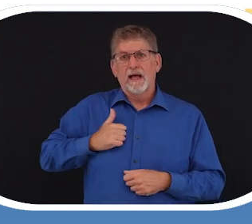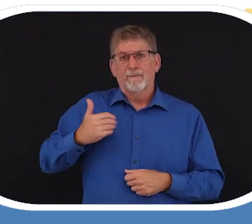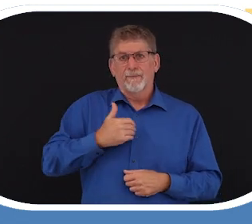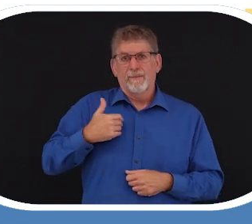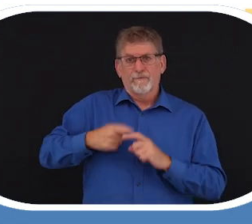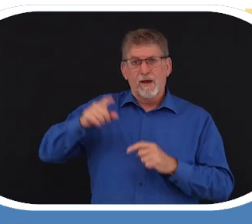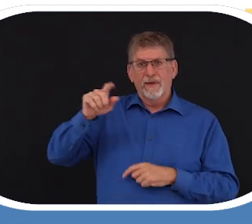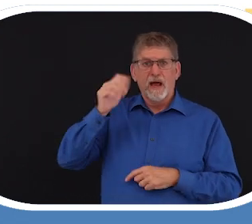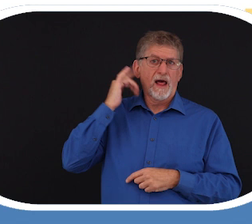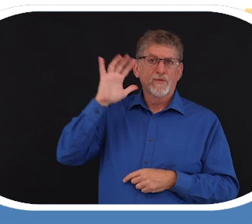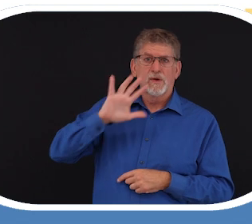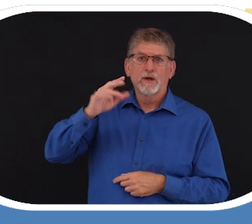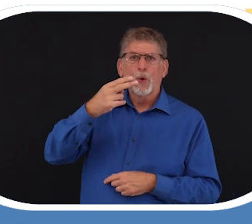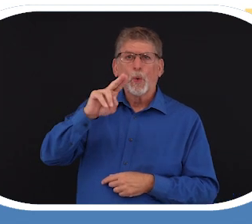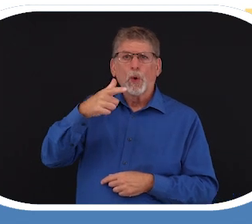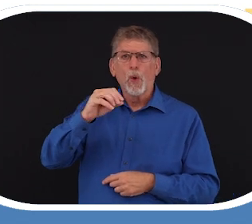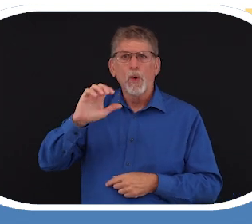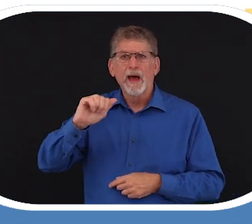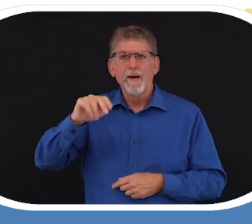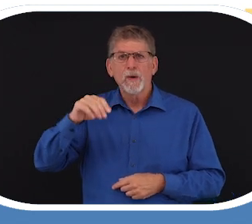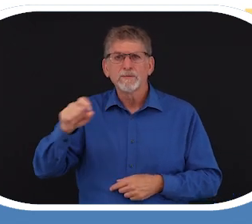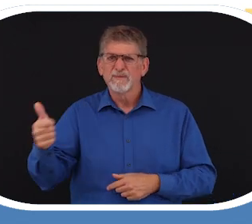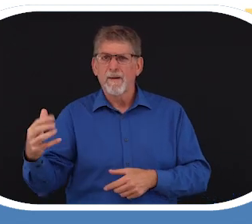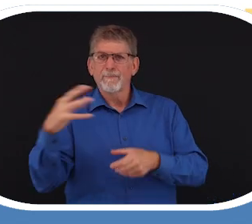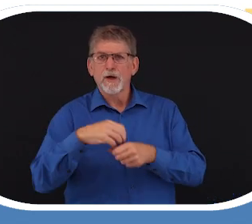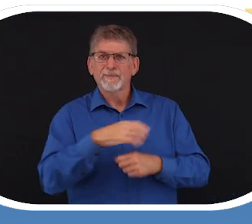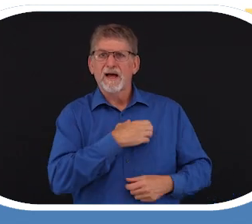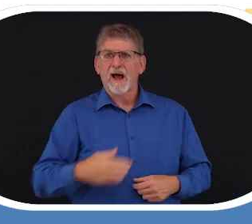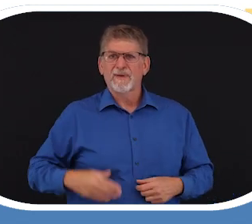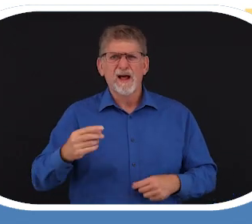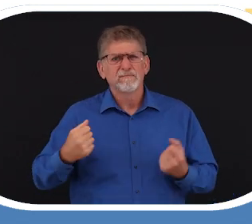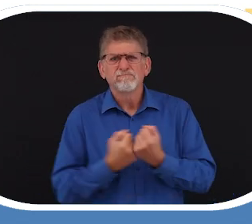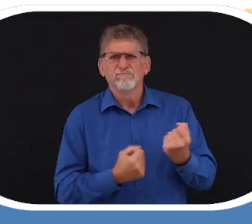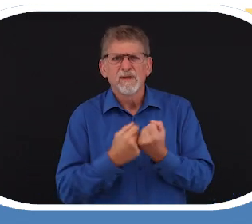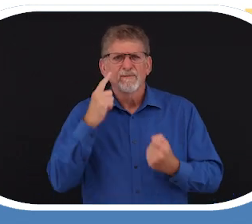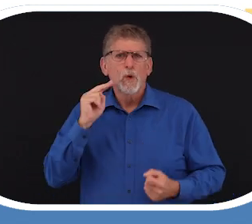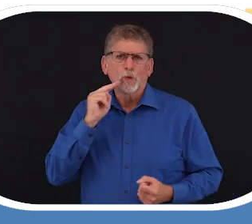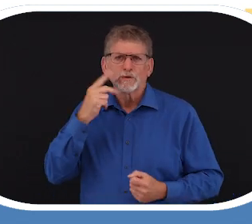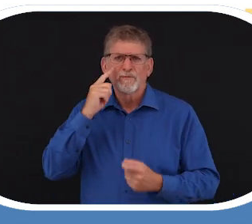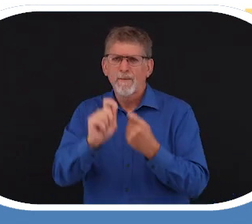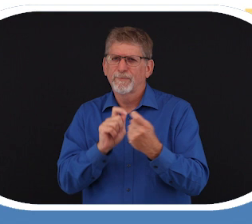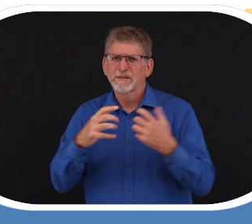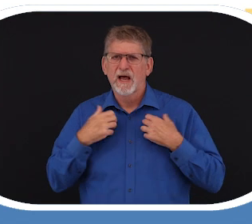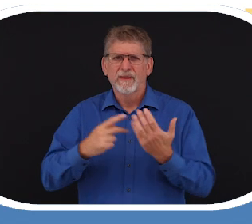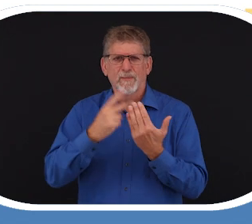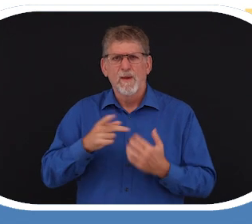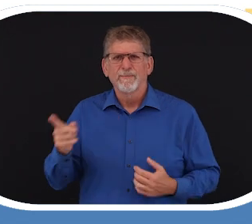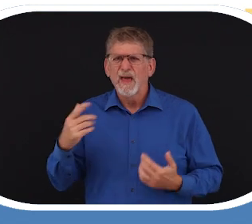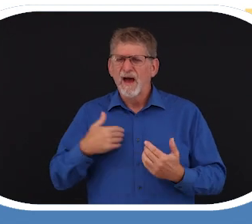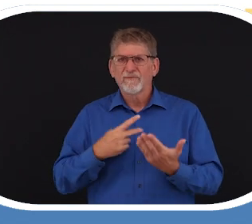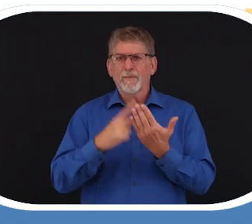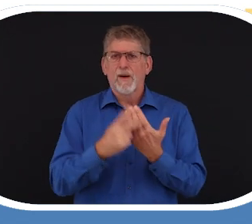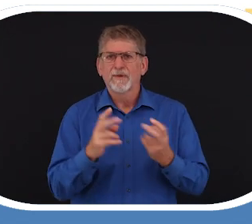from the California area, Hugo Campos, is a participant ambassador and a champion for the Nutrition for Precision Health program. We even have a program